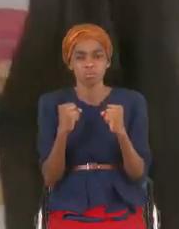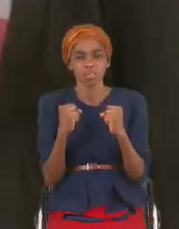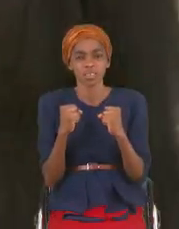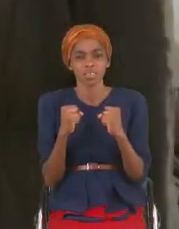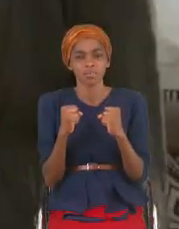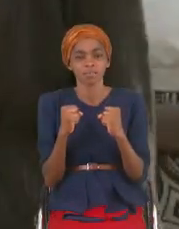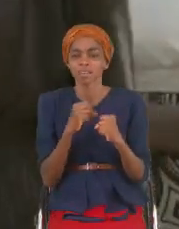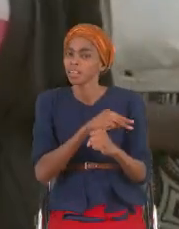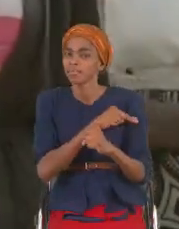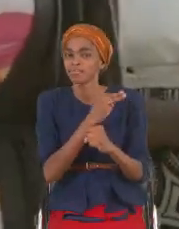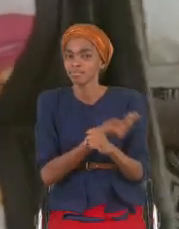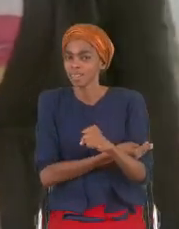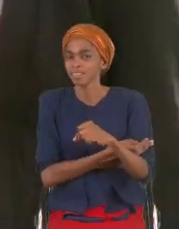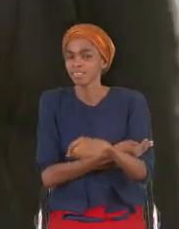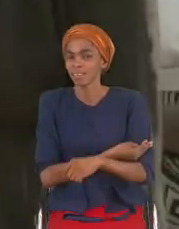mighty,